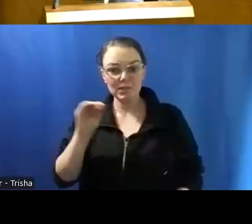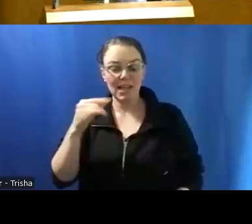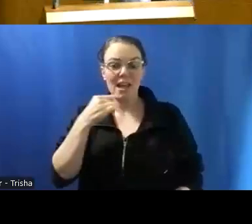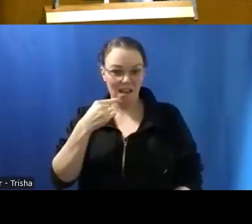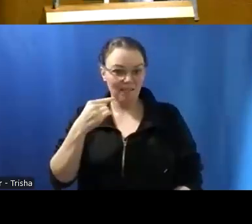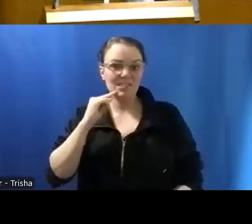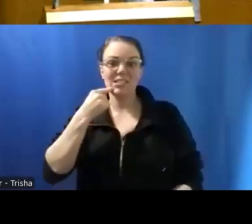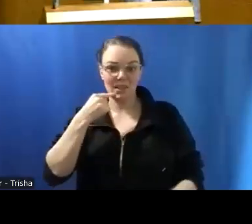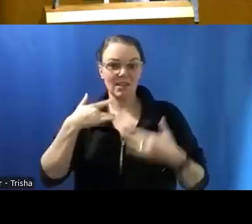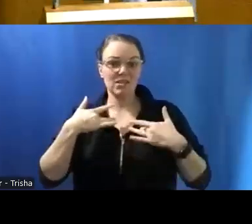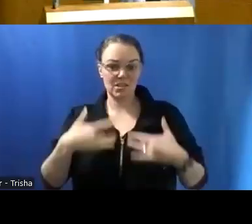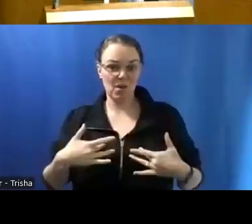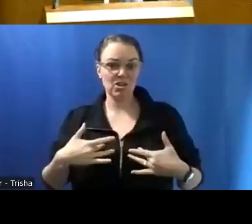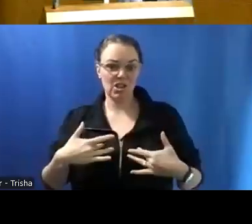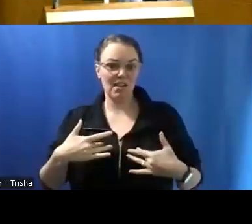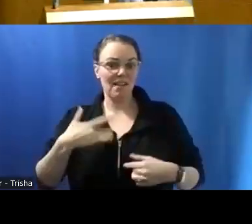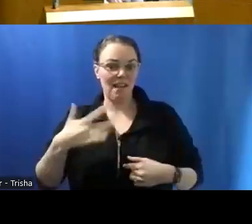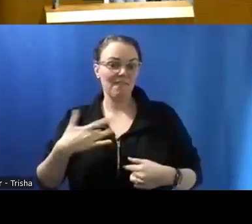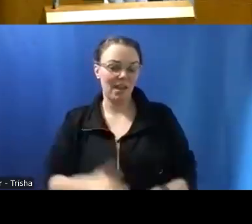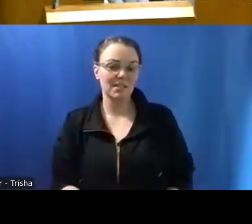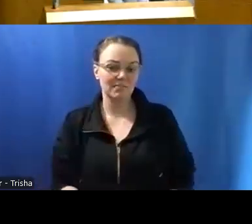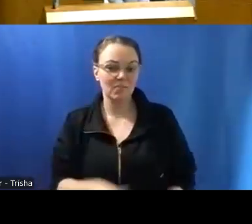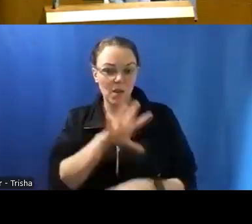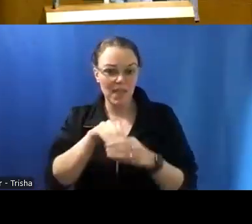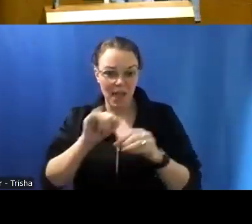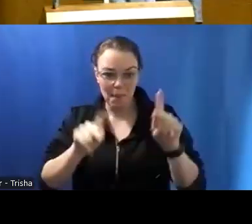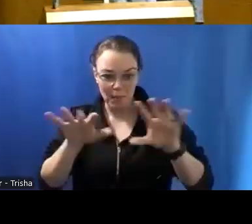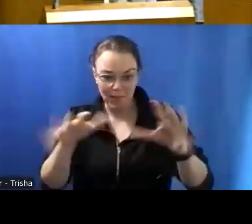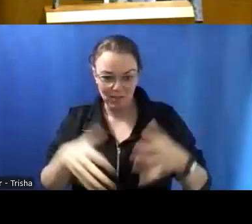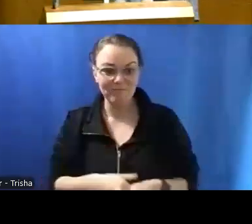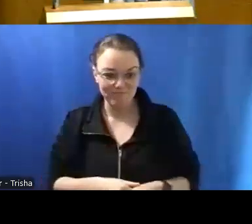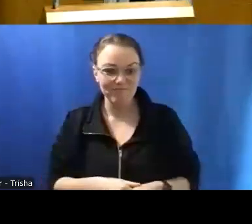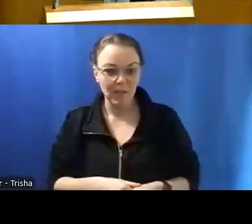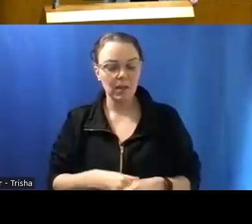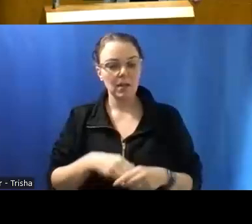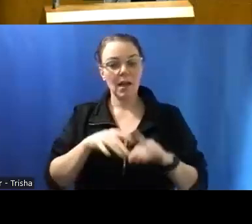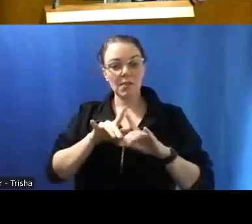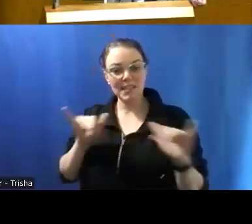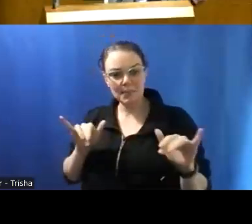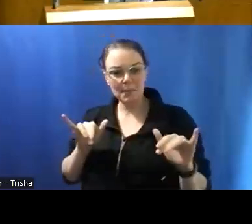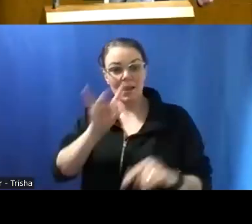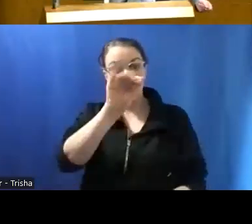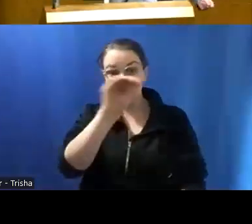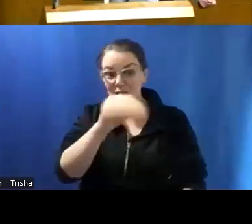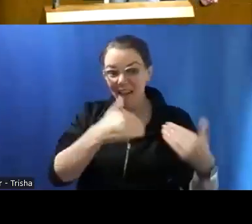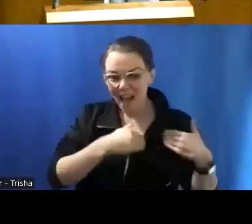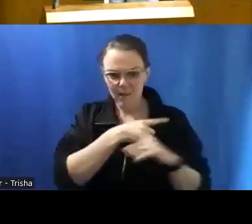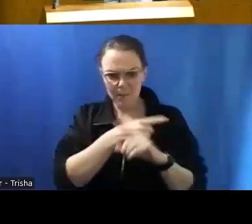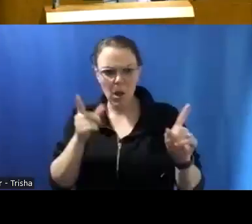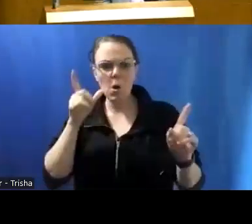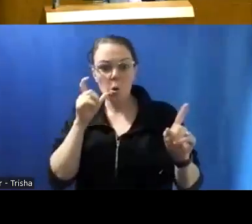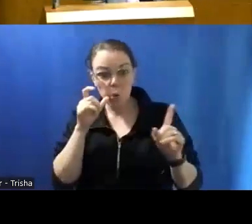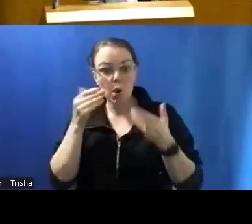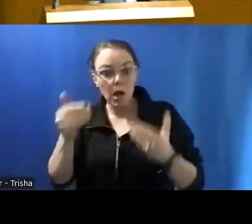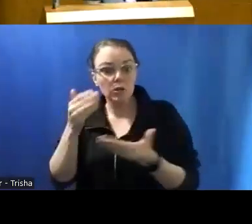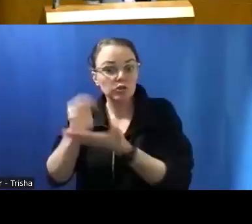depressive affect in this population. But at the same time, as you can see here, very few of the people were in any kind